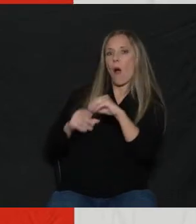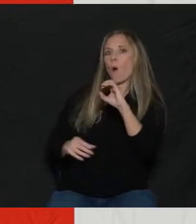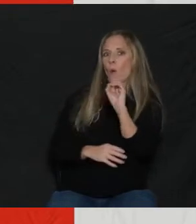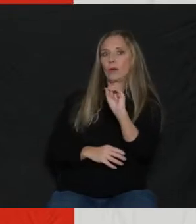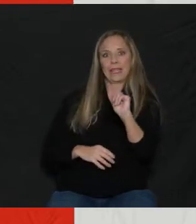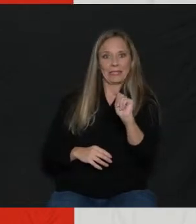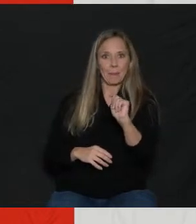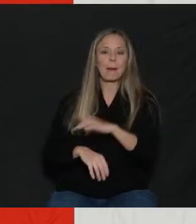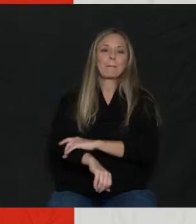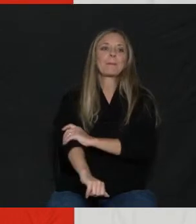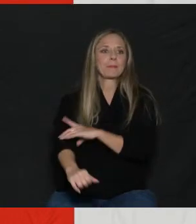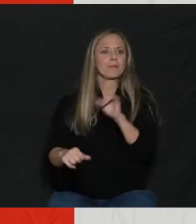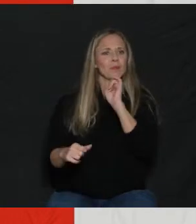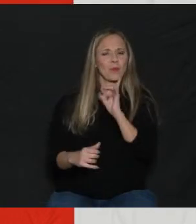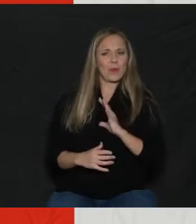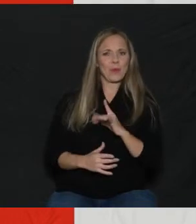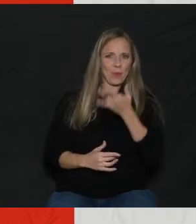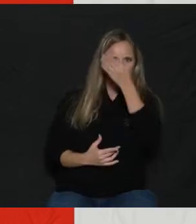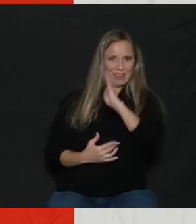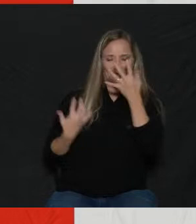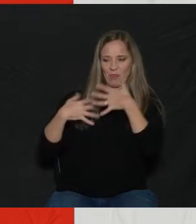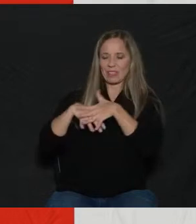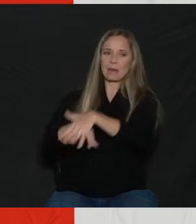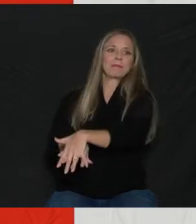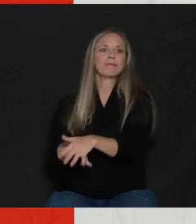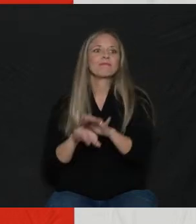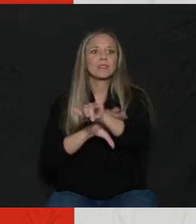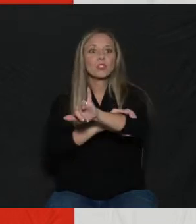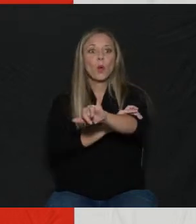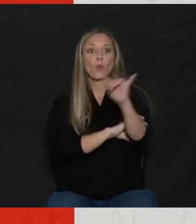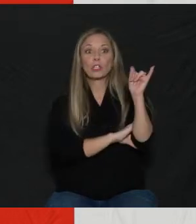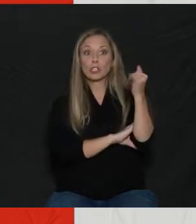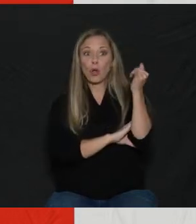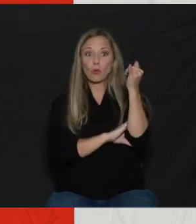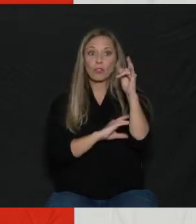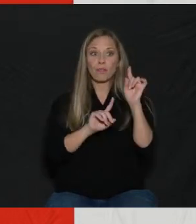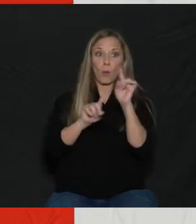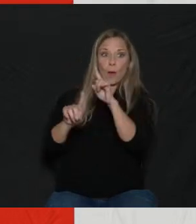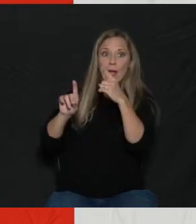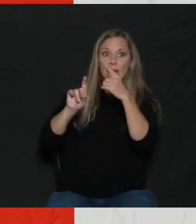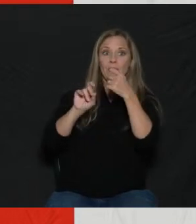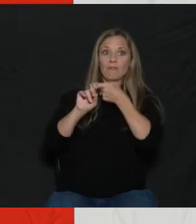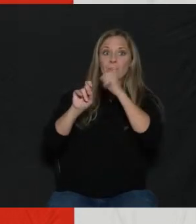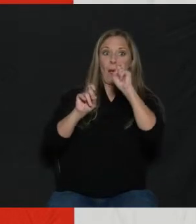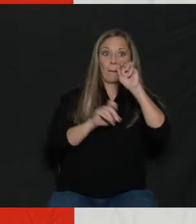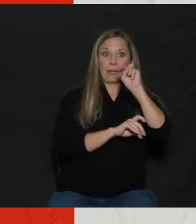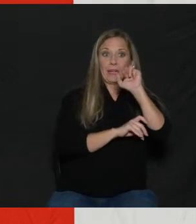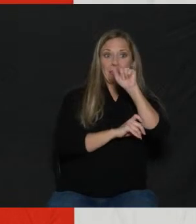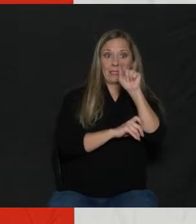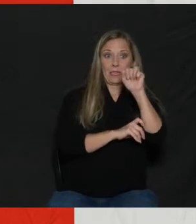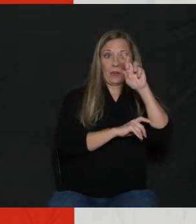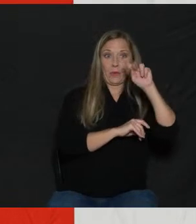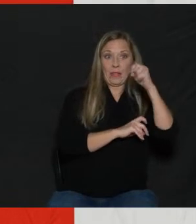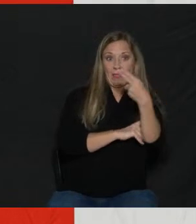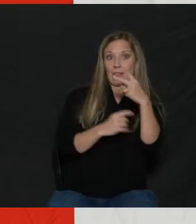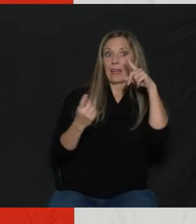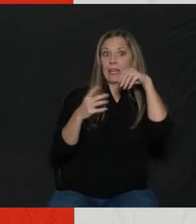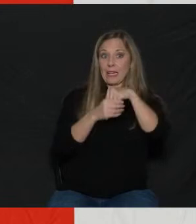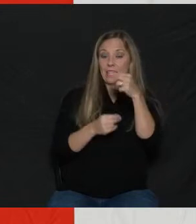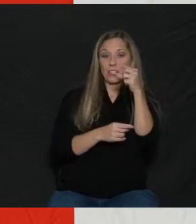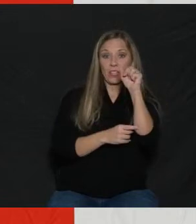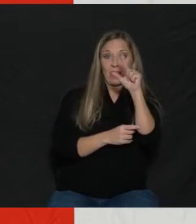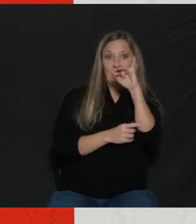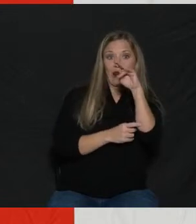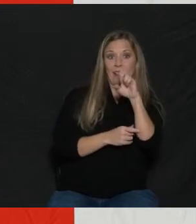God worked that out. Joseph also went up from the town of Nazareth in Galilee to Judea, to the city of David, which is